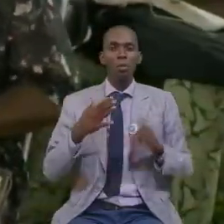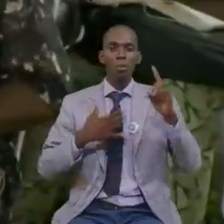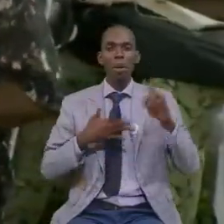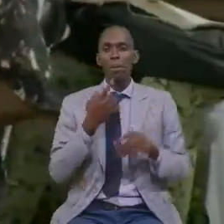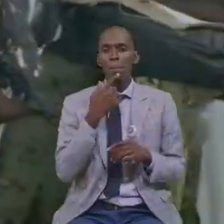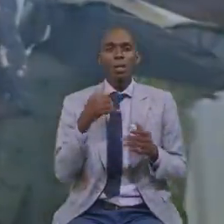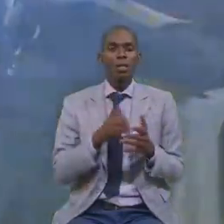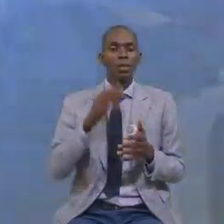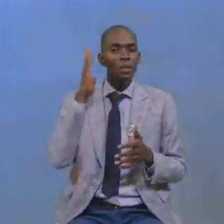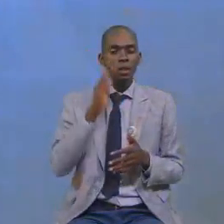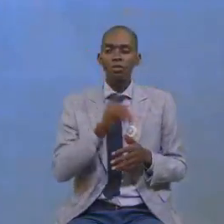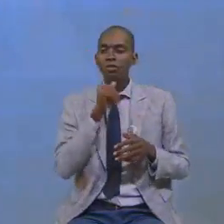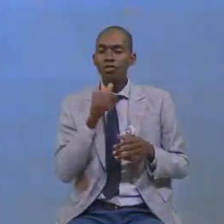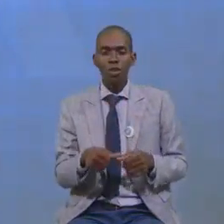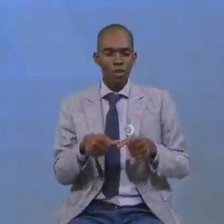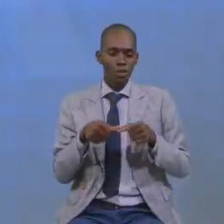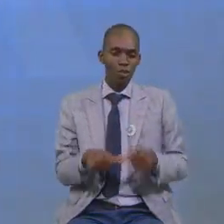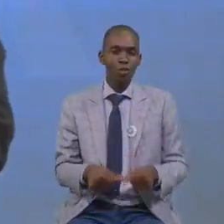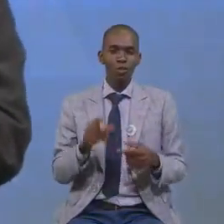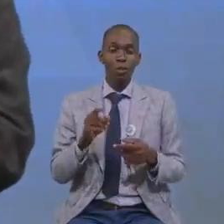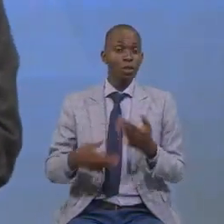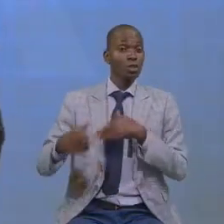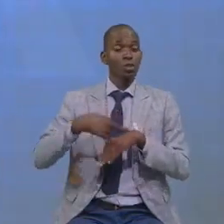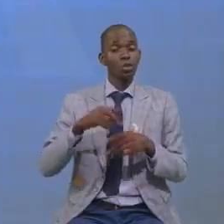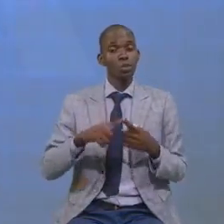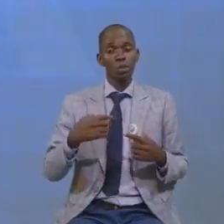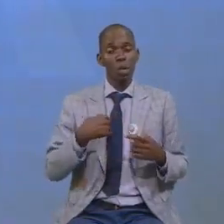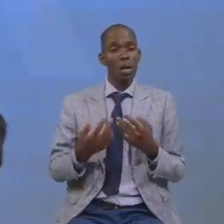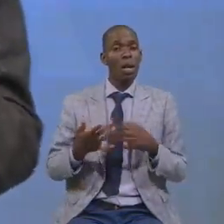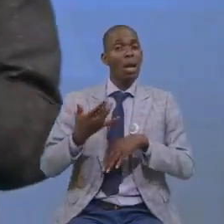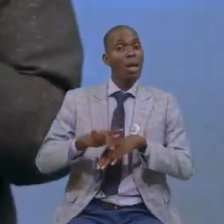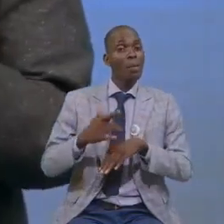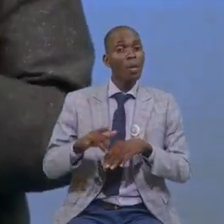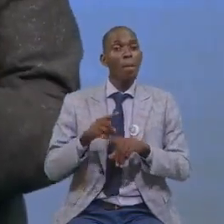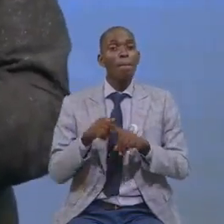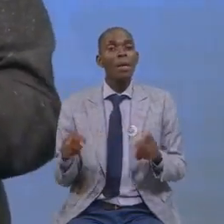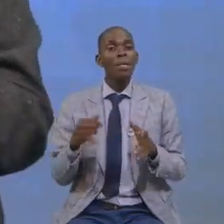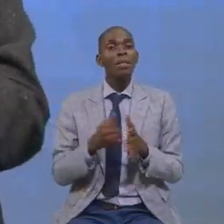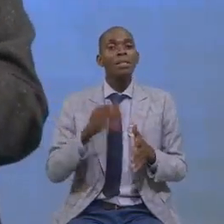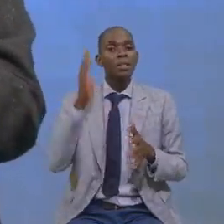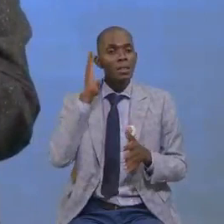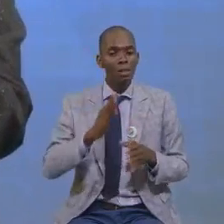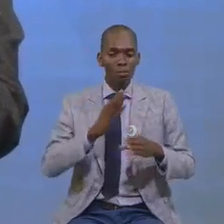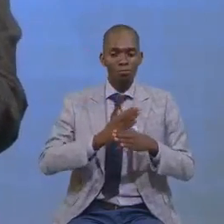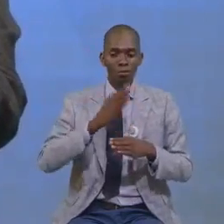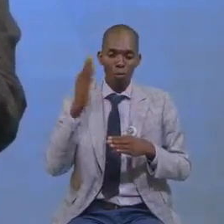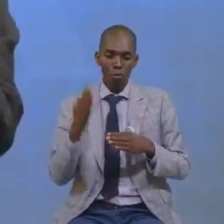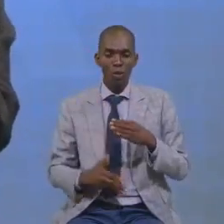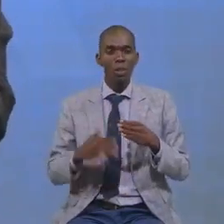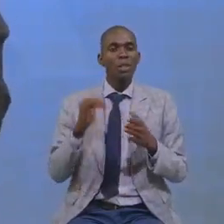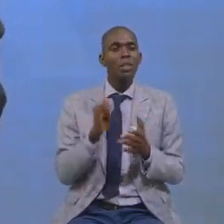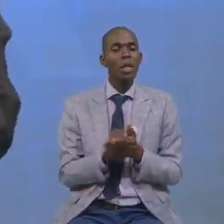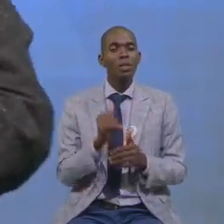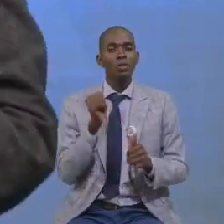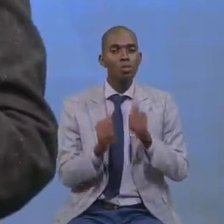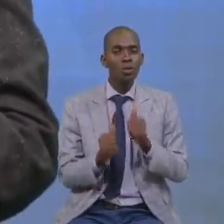not return unto me void, but it shall accomplish that